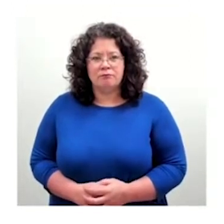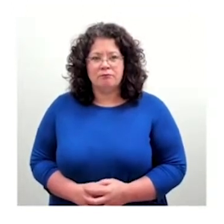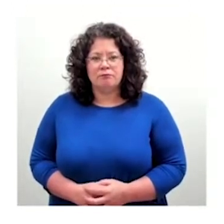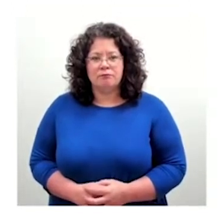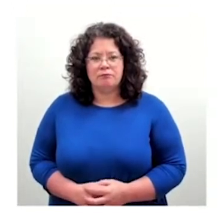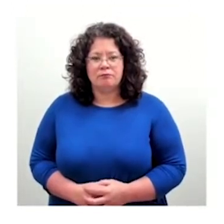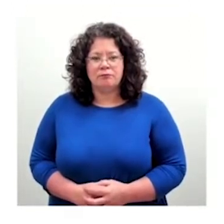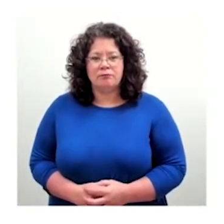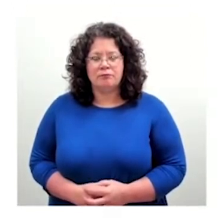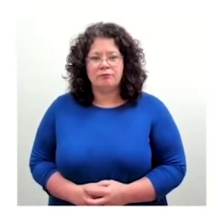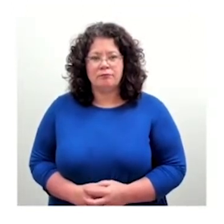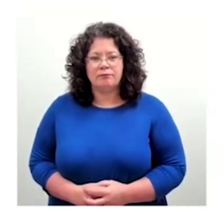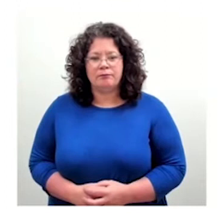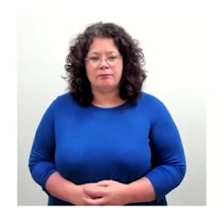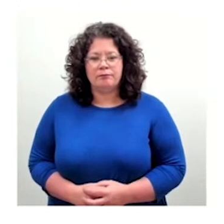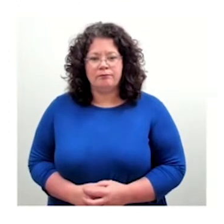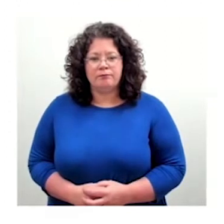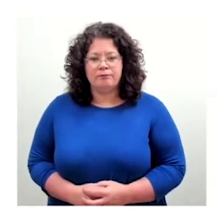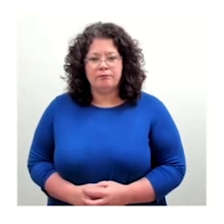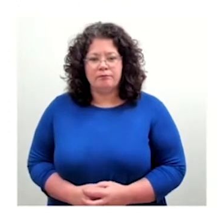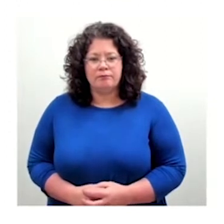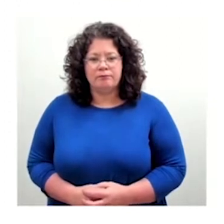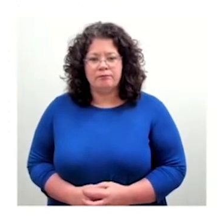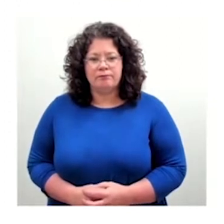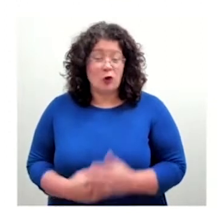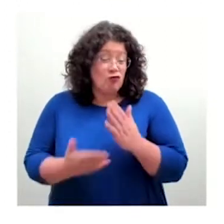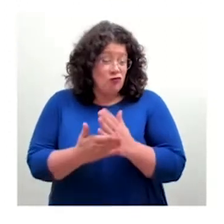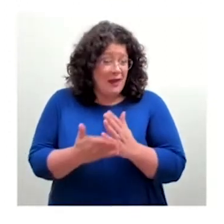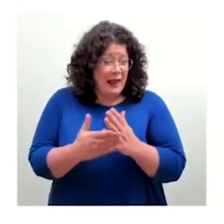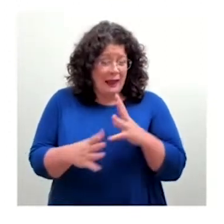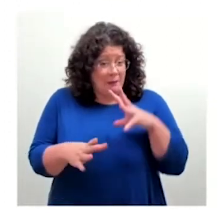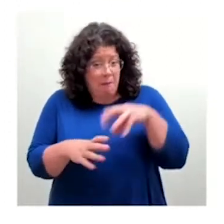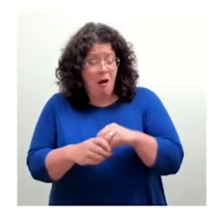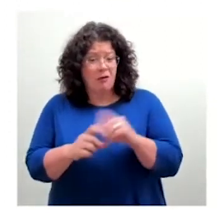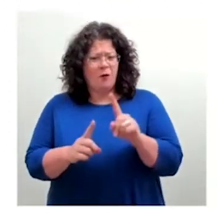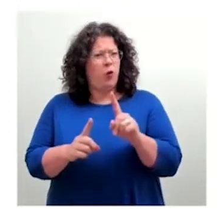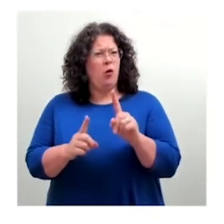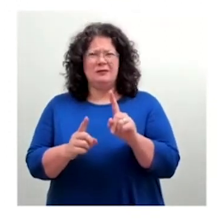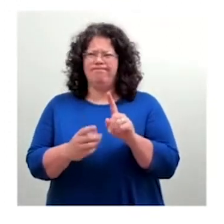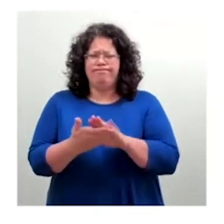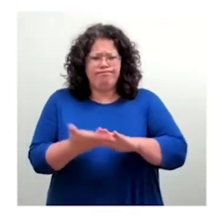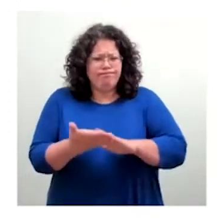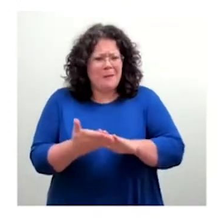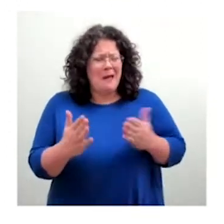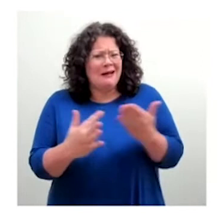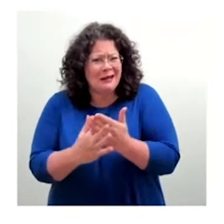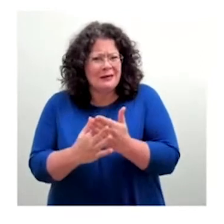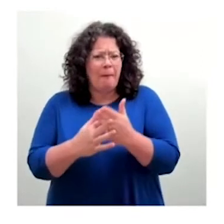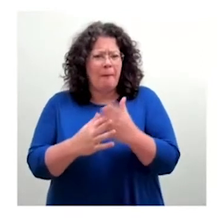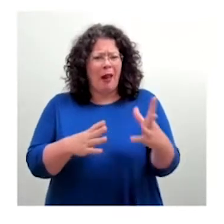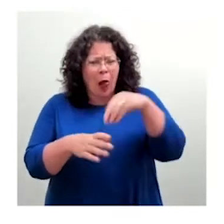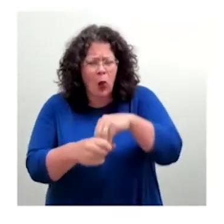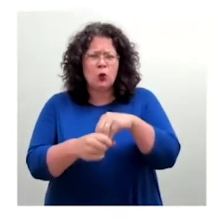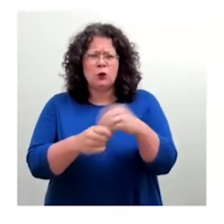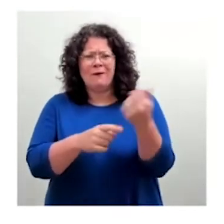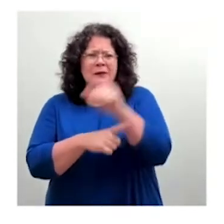there someone on point to make sure that technology deployments and developments are accessible? A named manager, or even better,